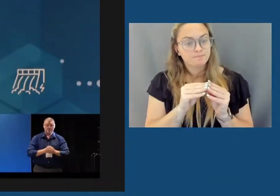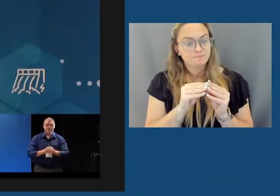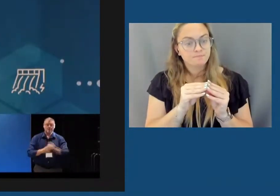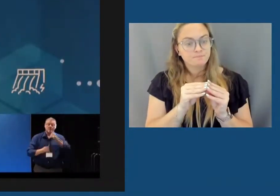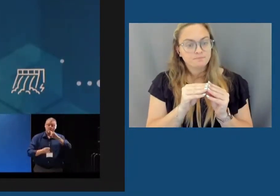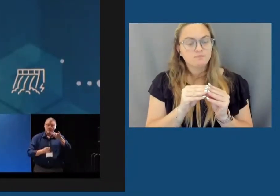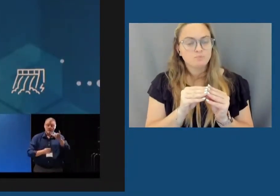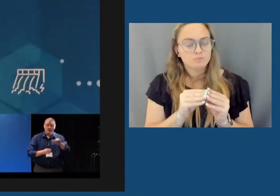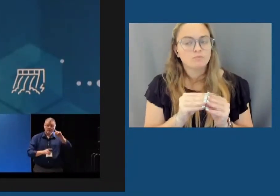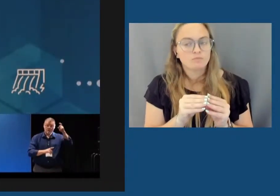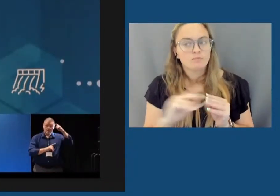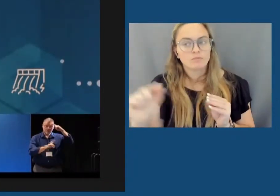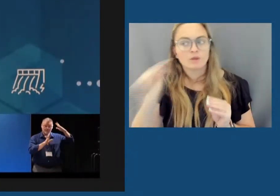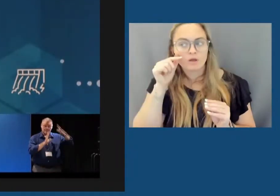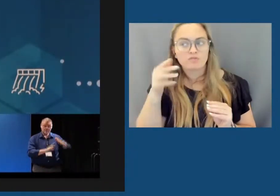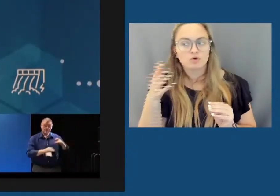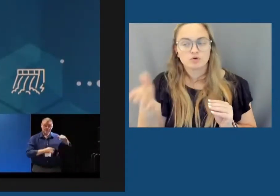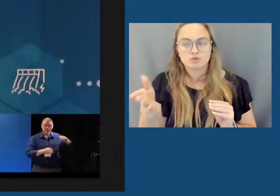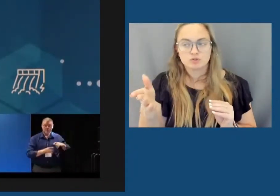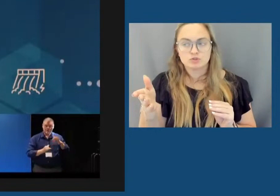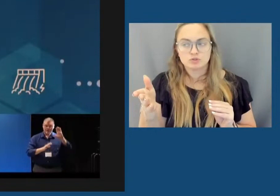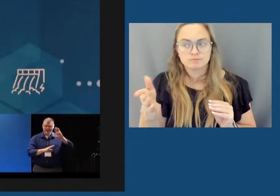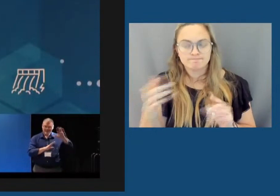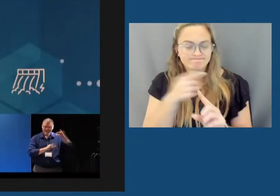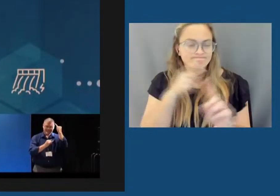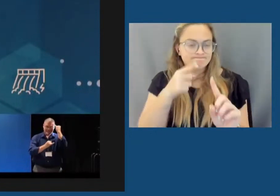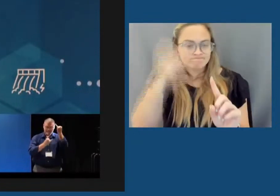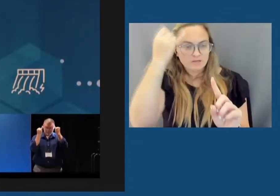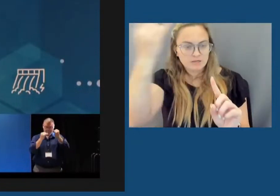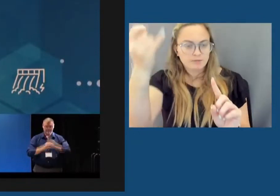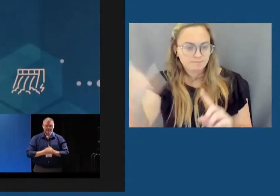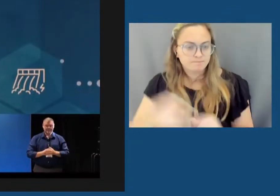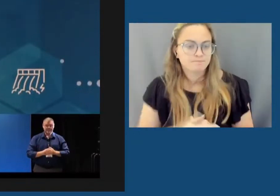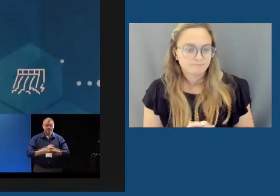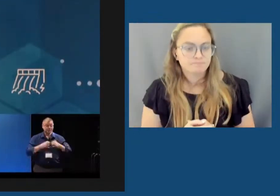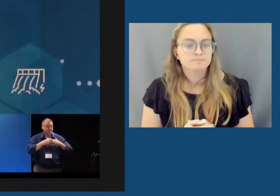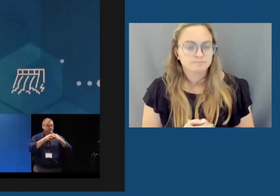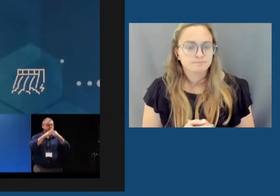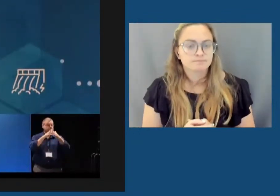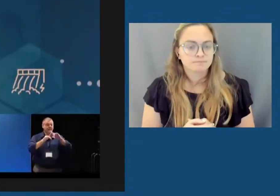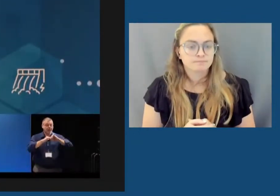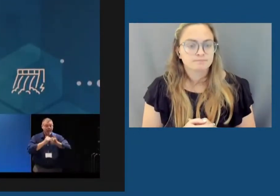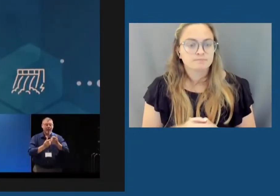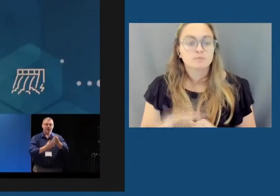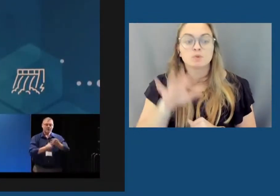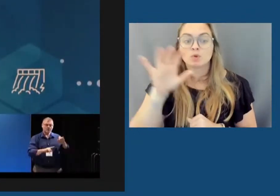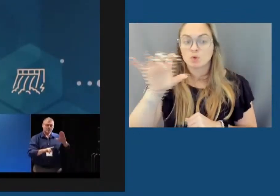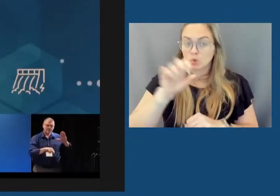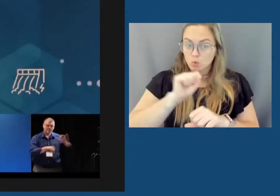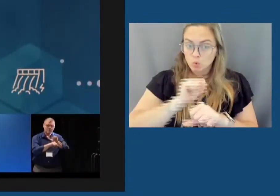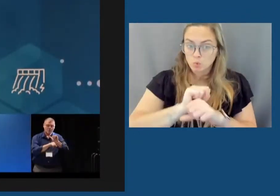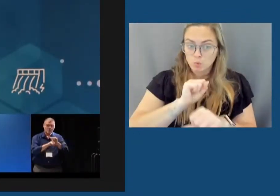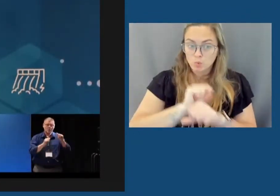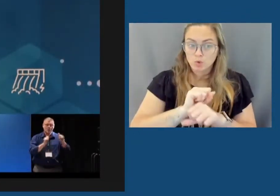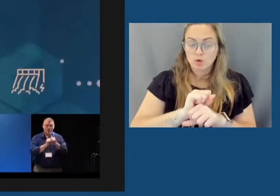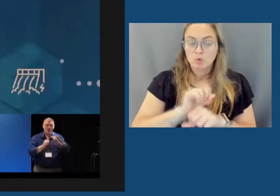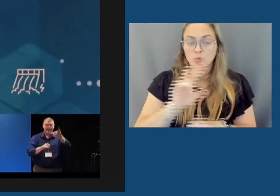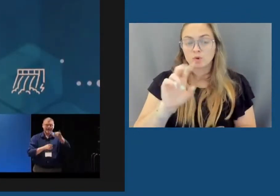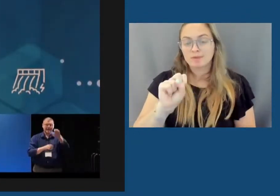has been Governor Hochul's idea, prompted in part by her work with the semiconductor